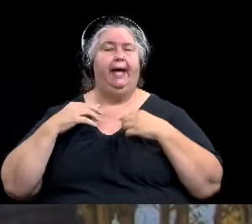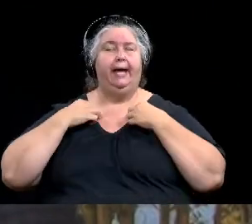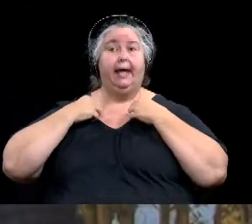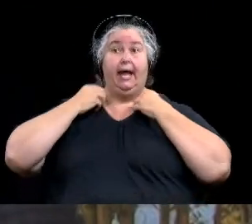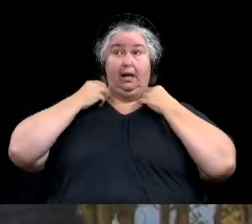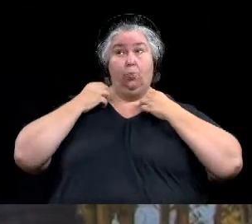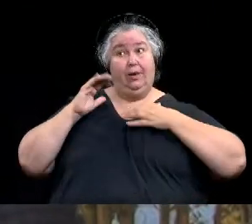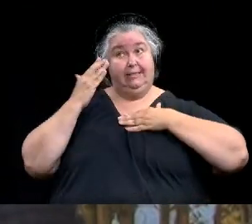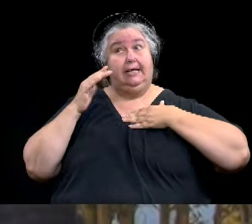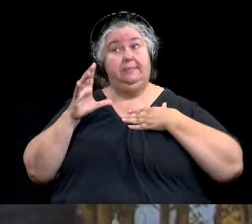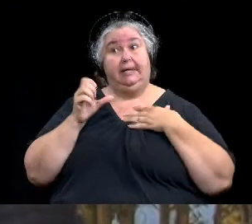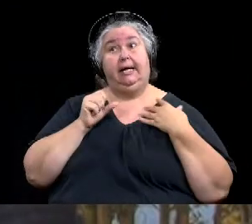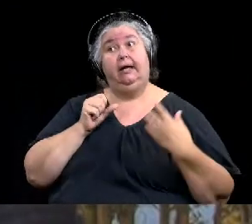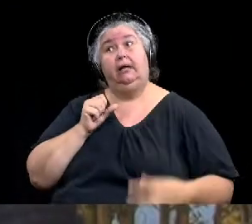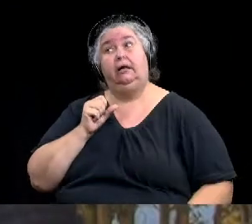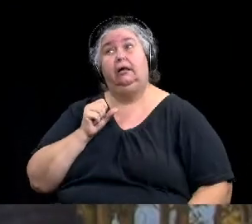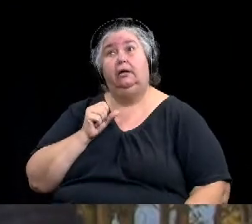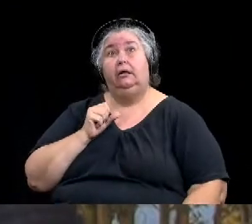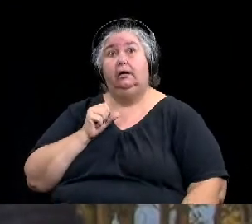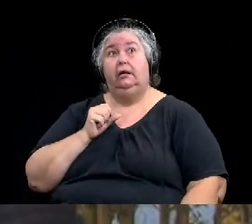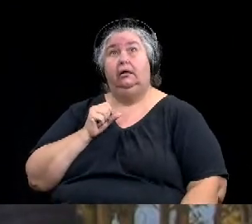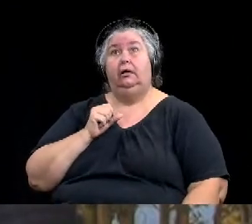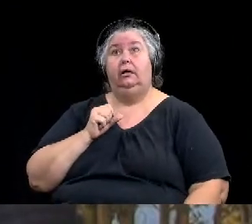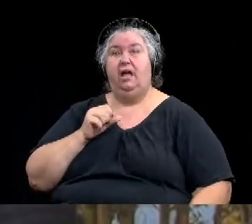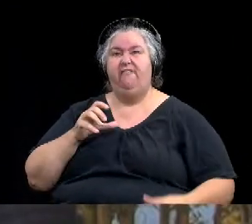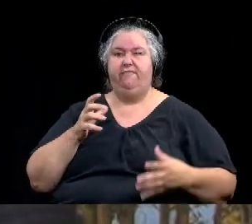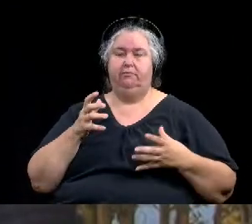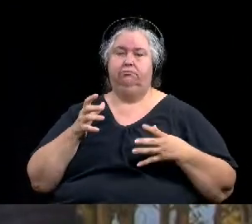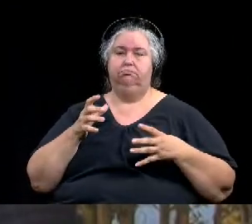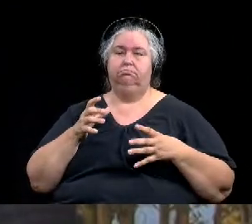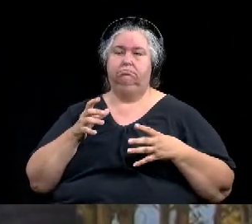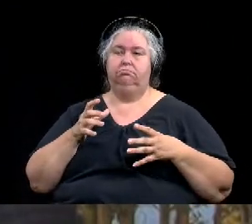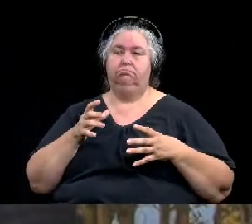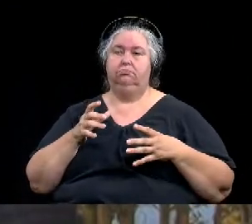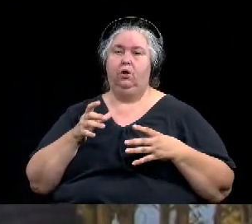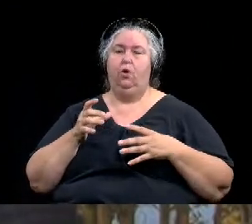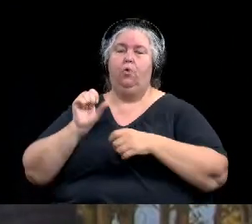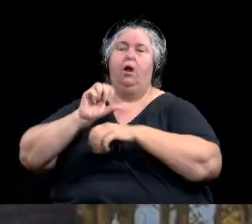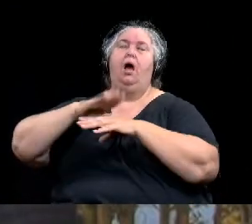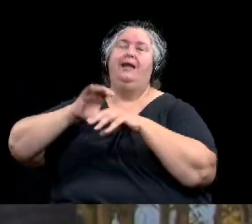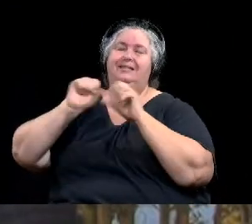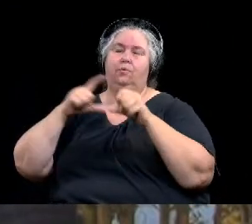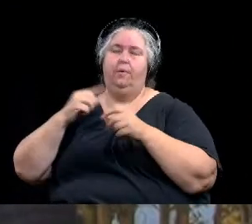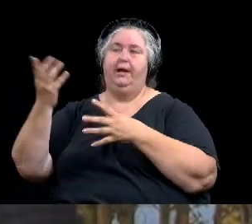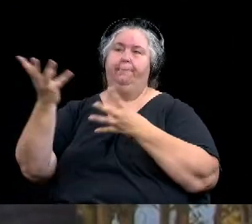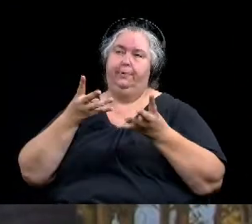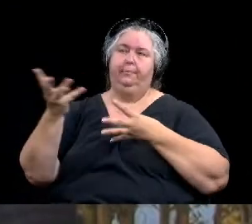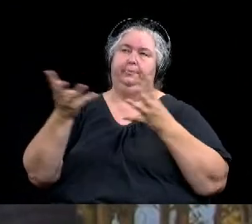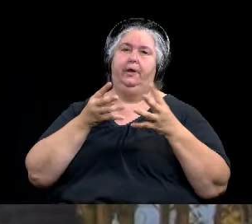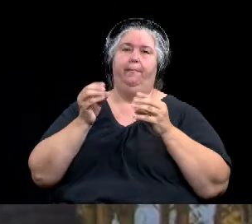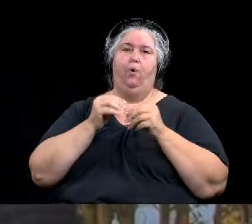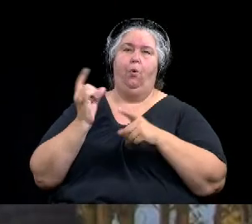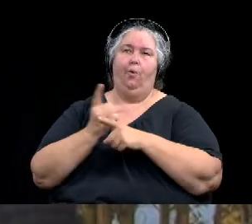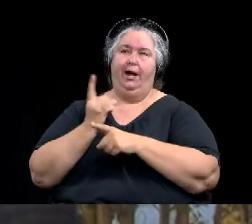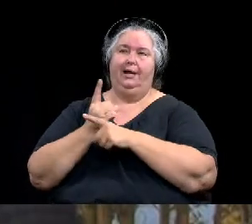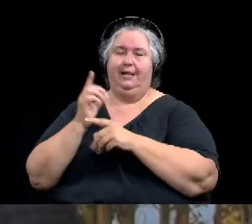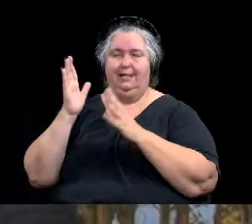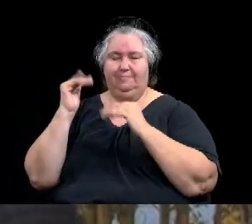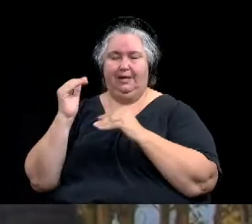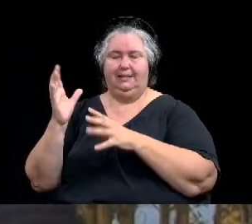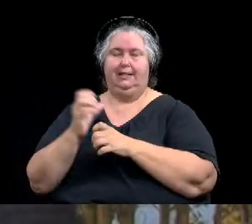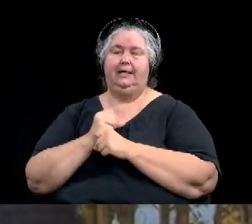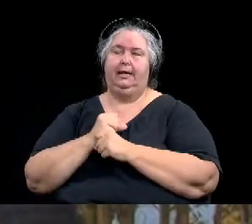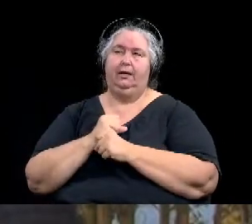be getting, we've gotten them in batches a little bit. We're working on a system to get them more regularly and expect to get them back